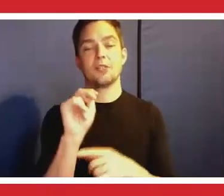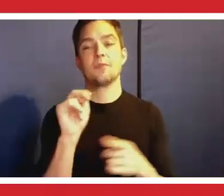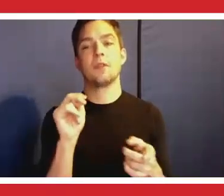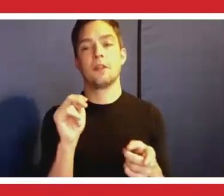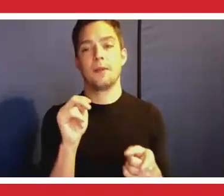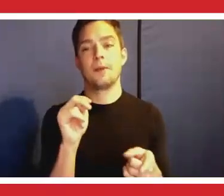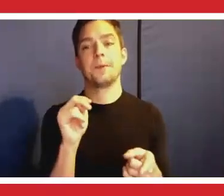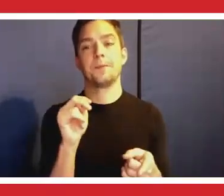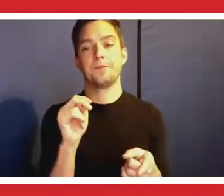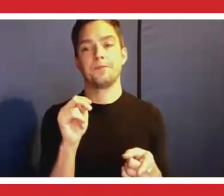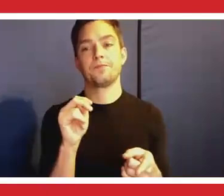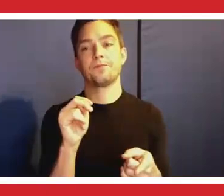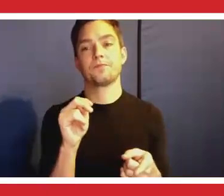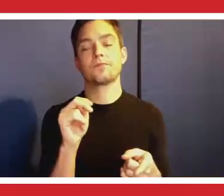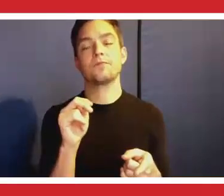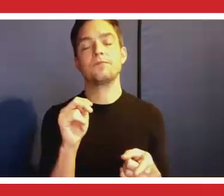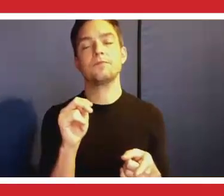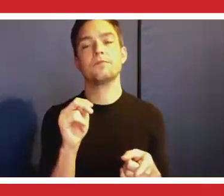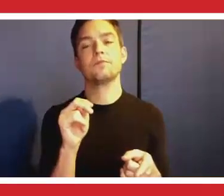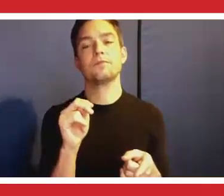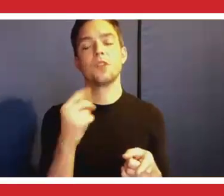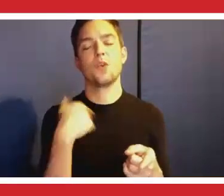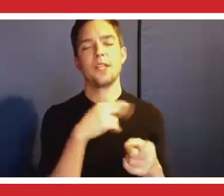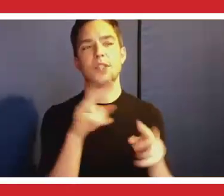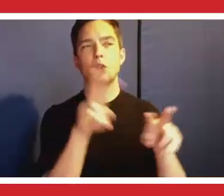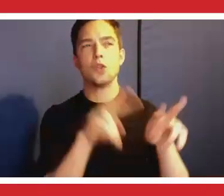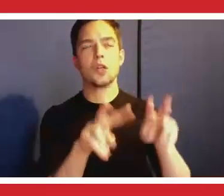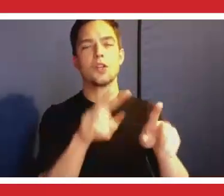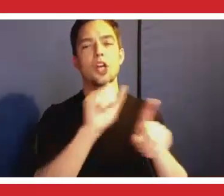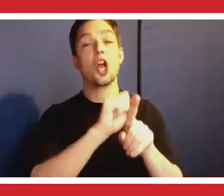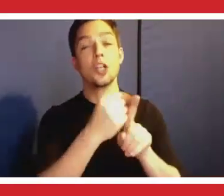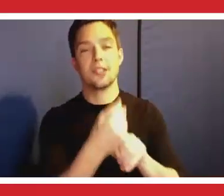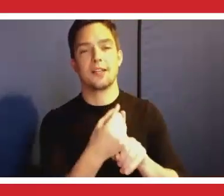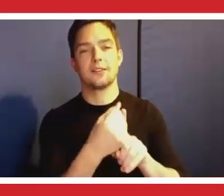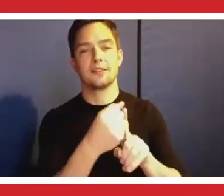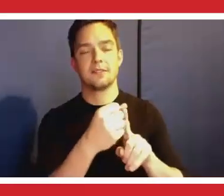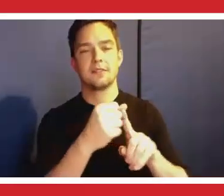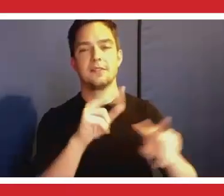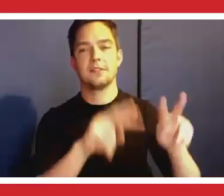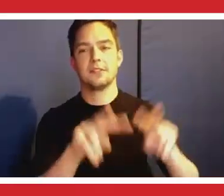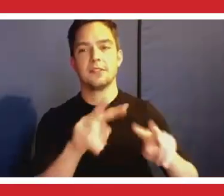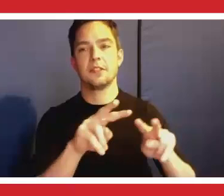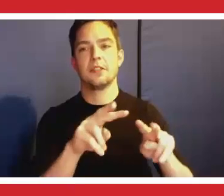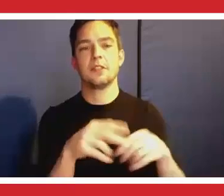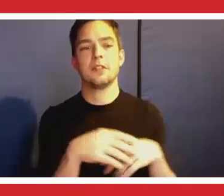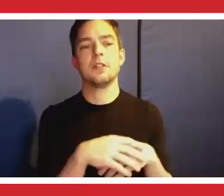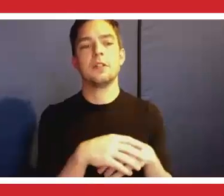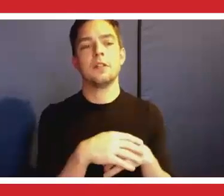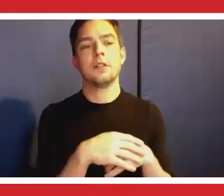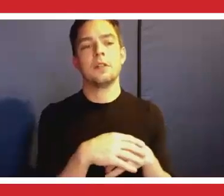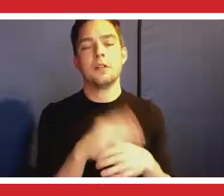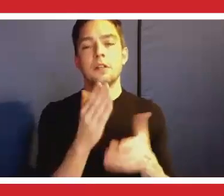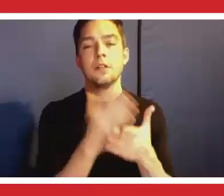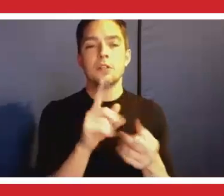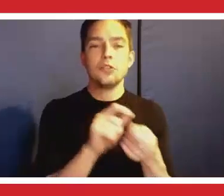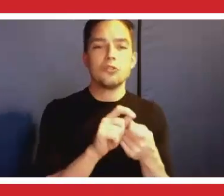we need to look at the context. We can't start to think about certain solutions,